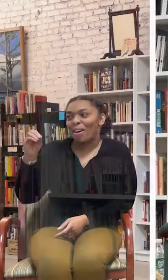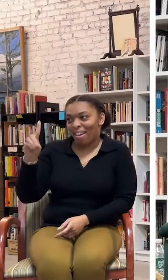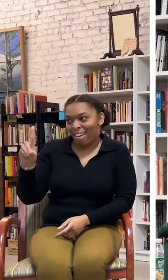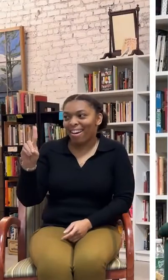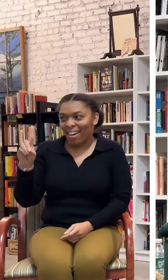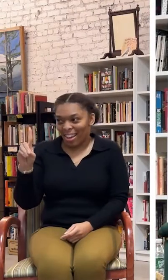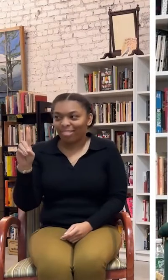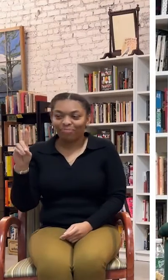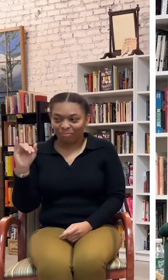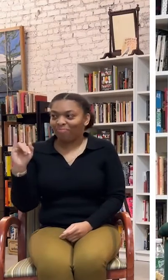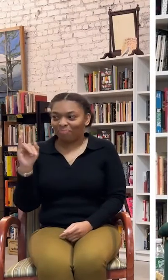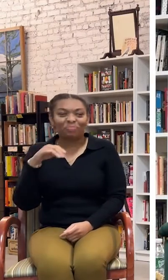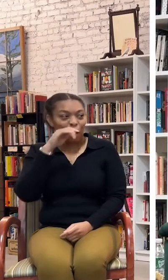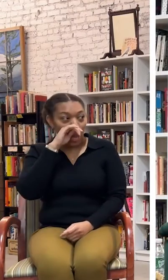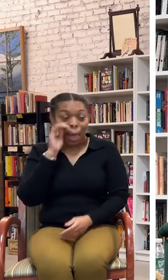Hey,